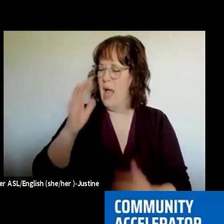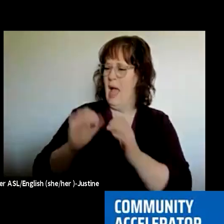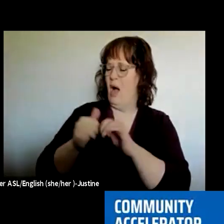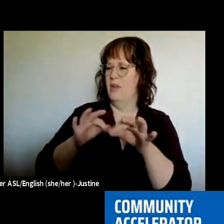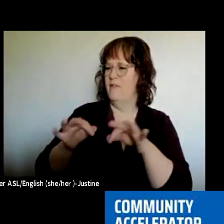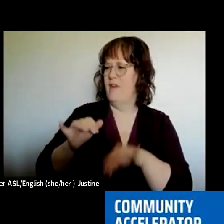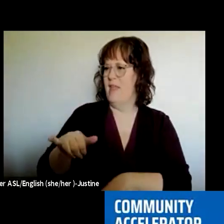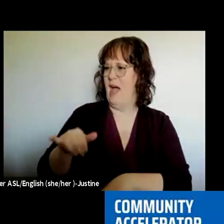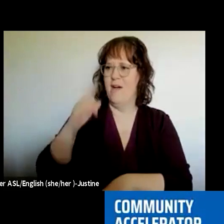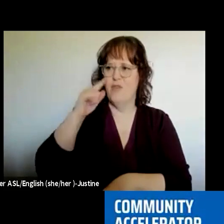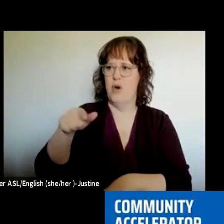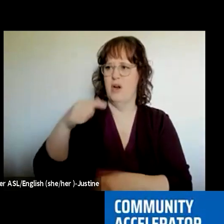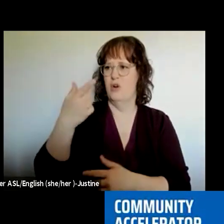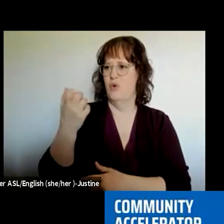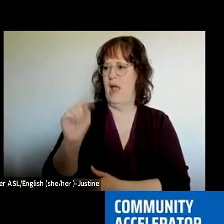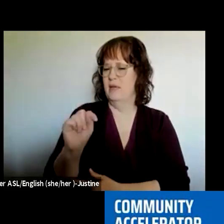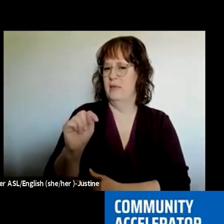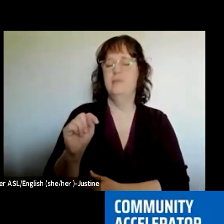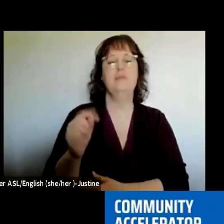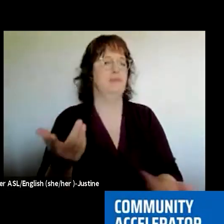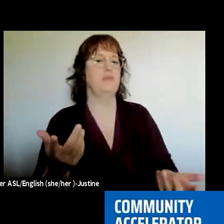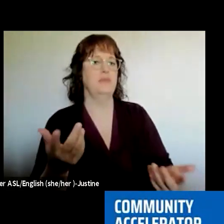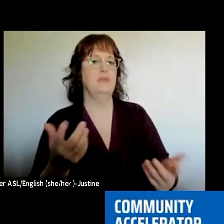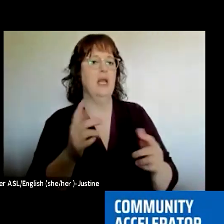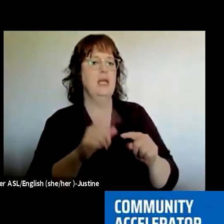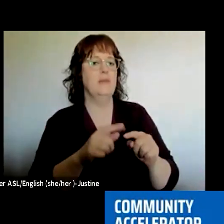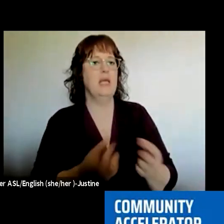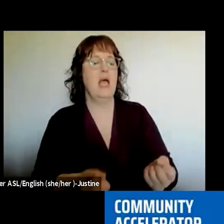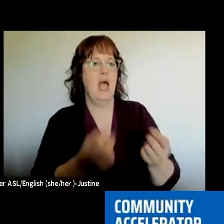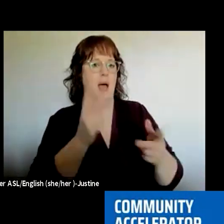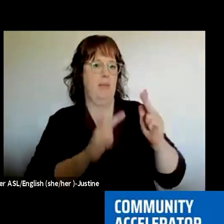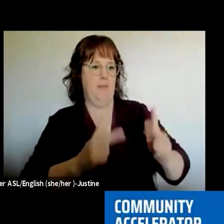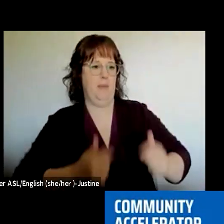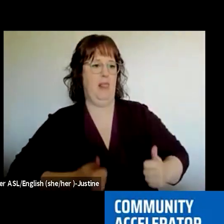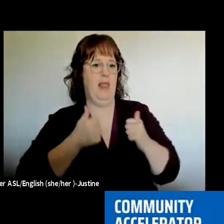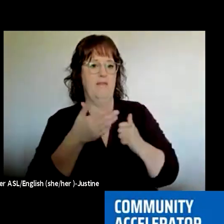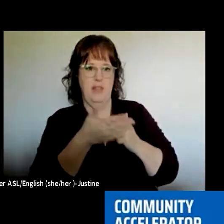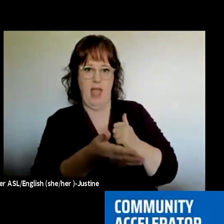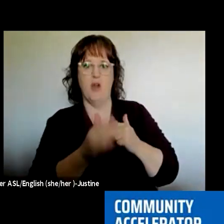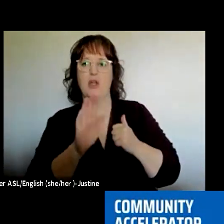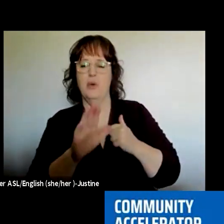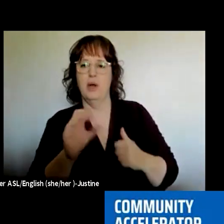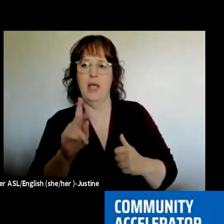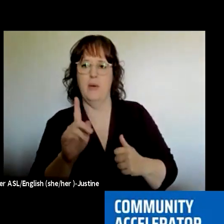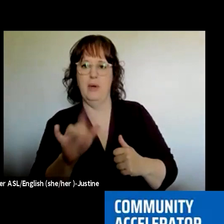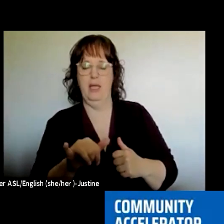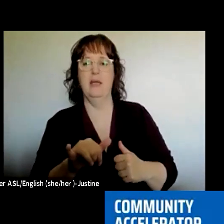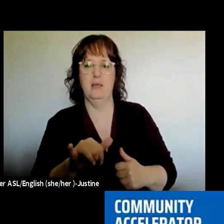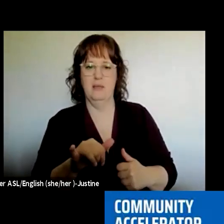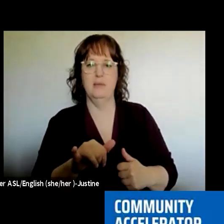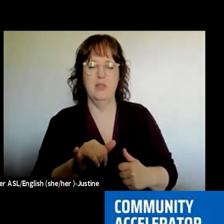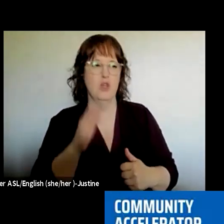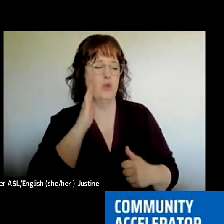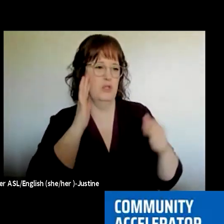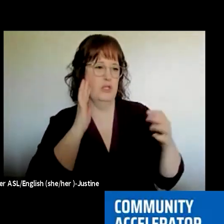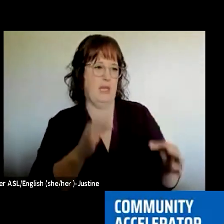will be determining rurality by the population density of the county in which your organization is located. Thanks,